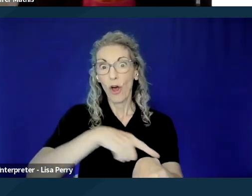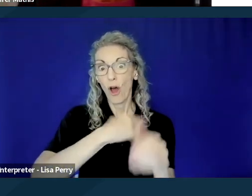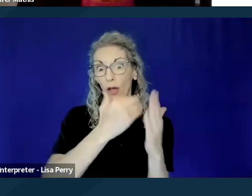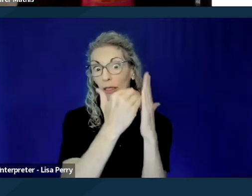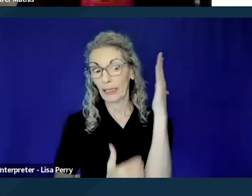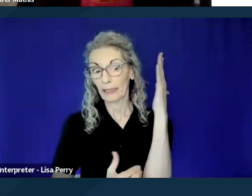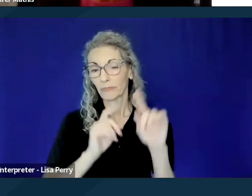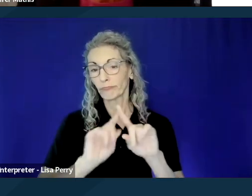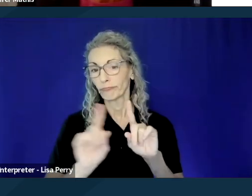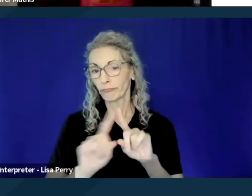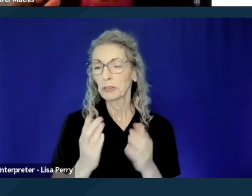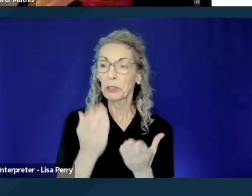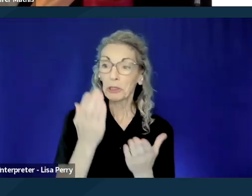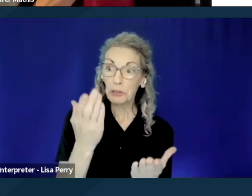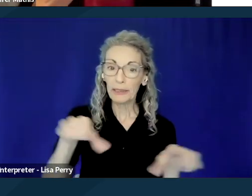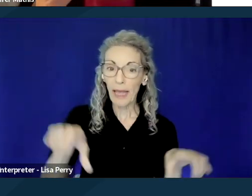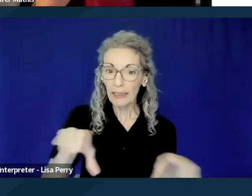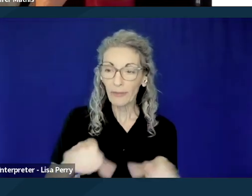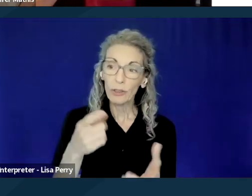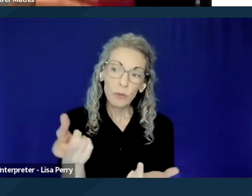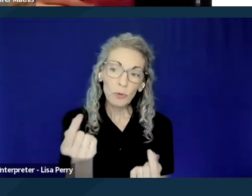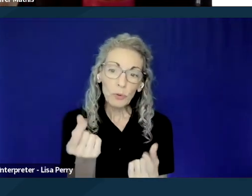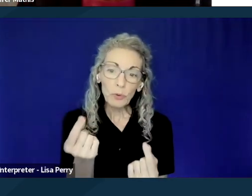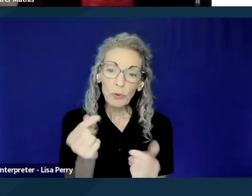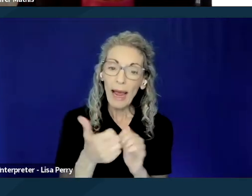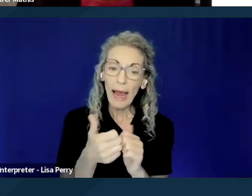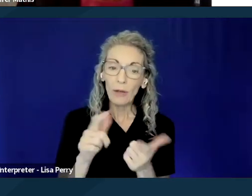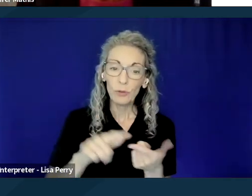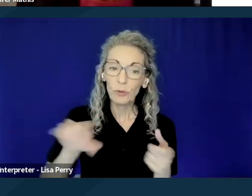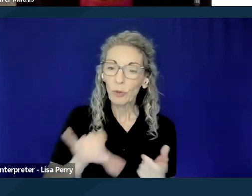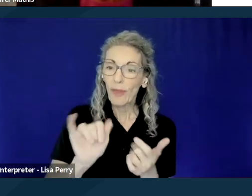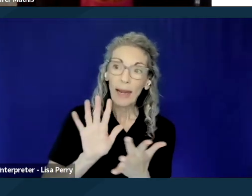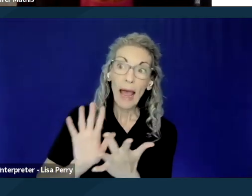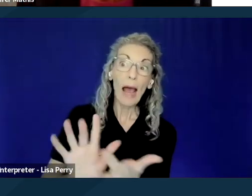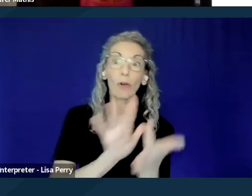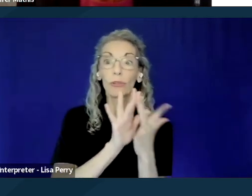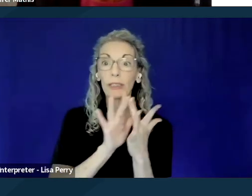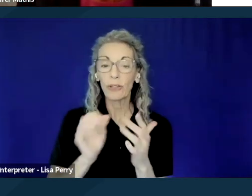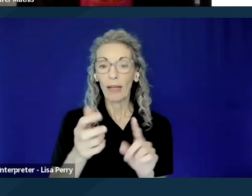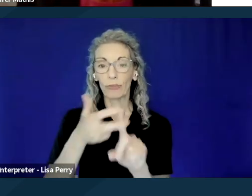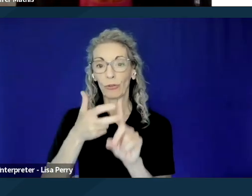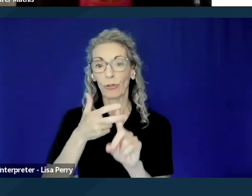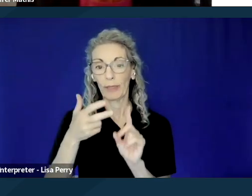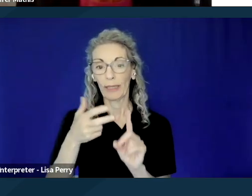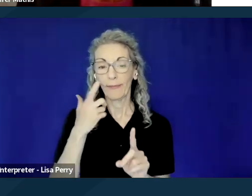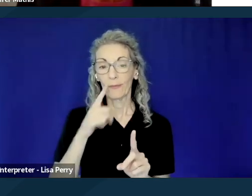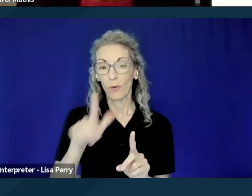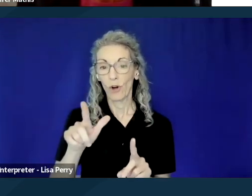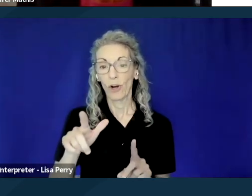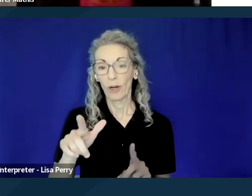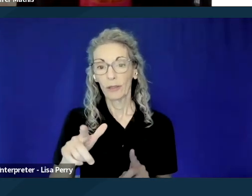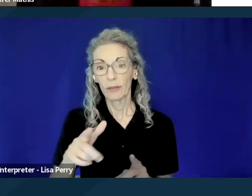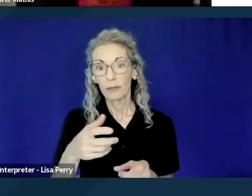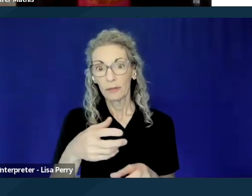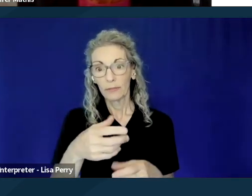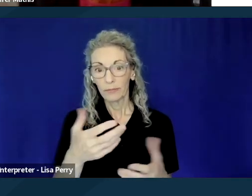activities that contractors can do to um, do outreach and recruitment for getting folks with